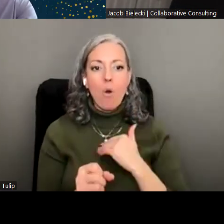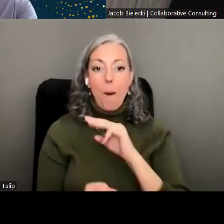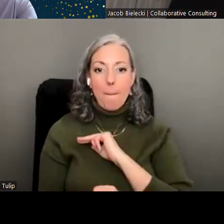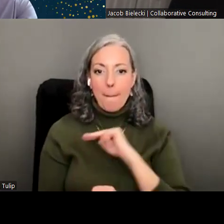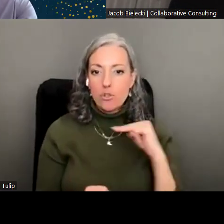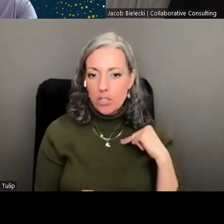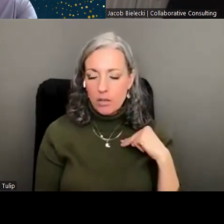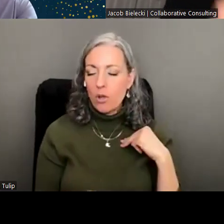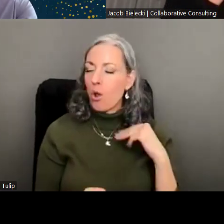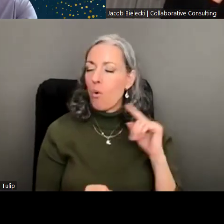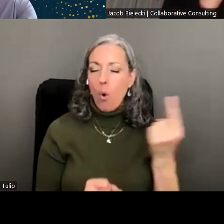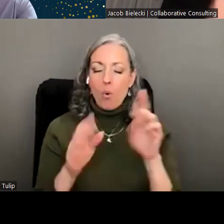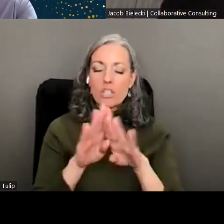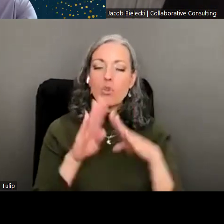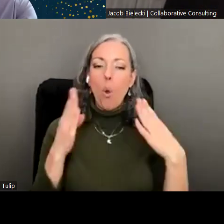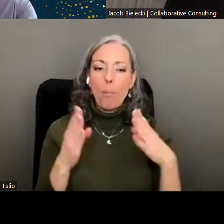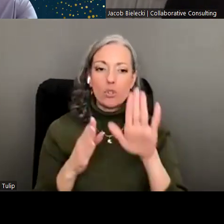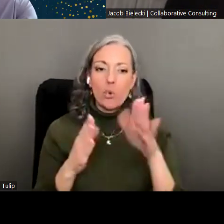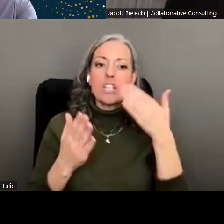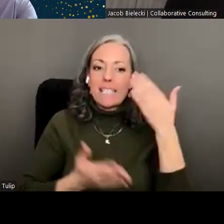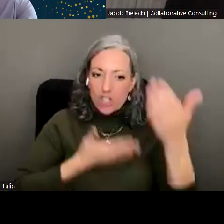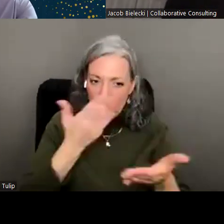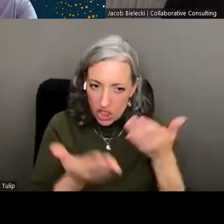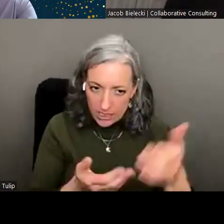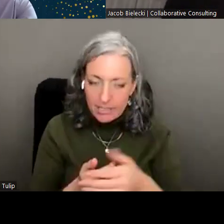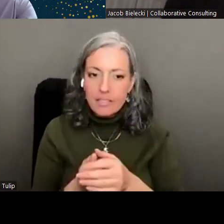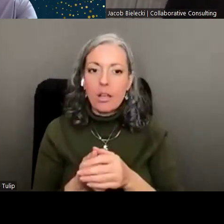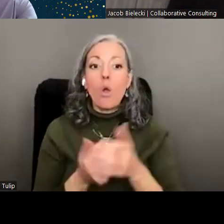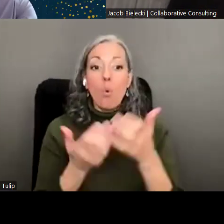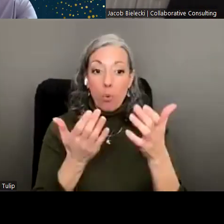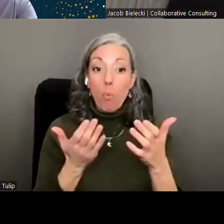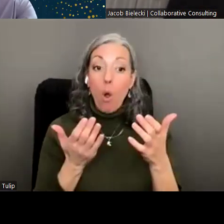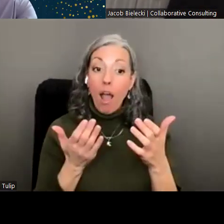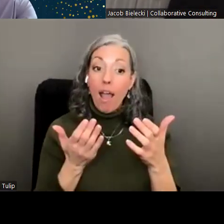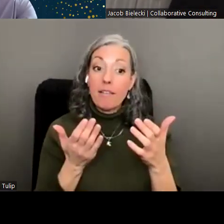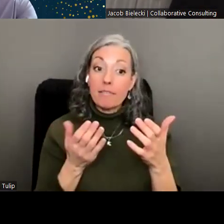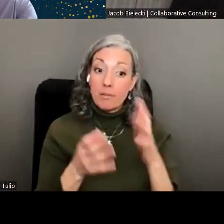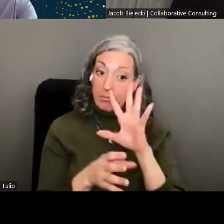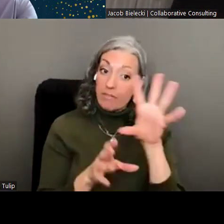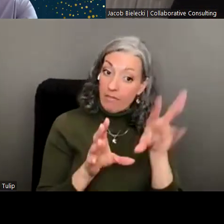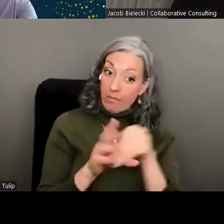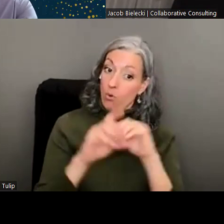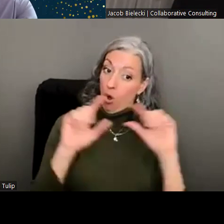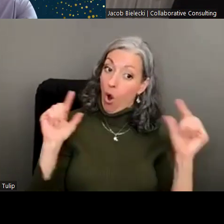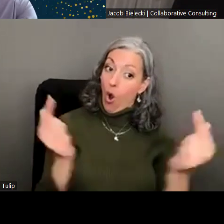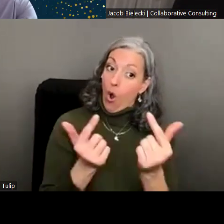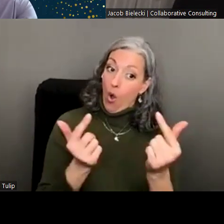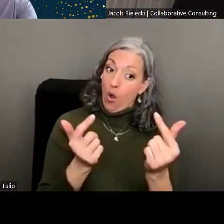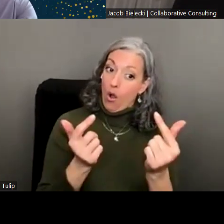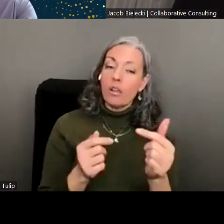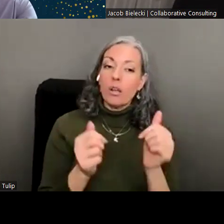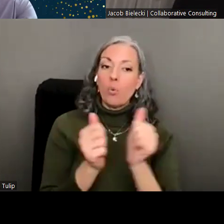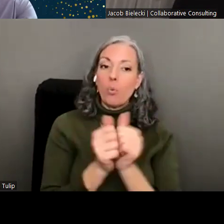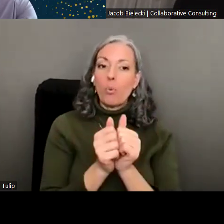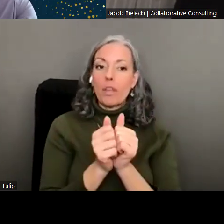new members, and to your point, absolutely, we want to be inclusive of individuals with